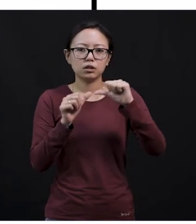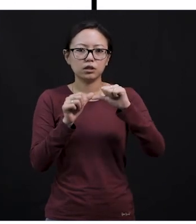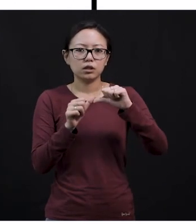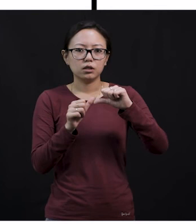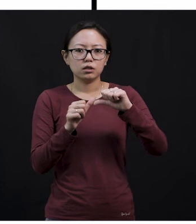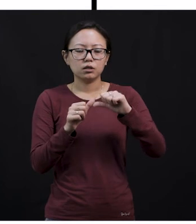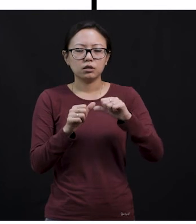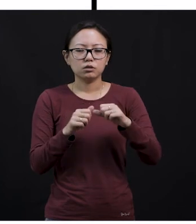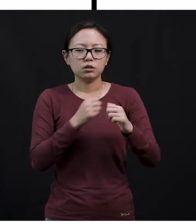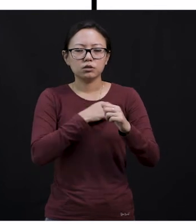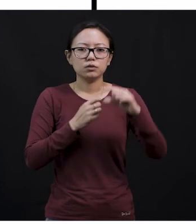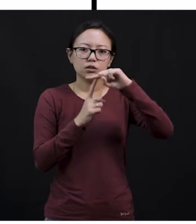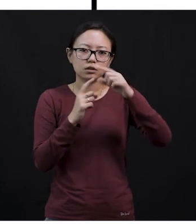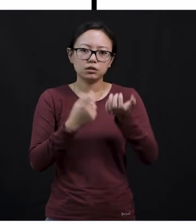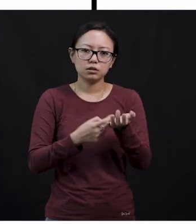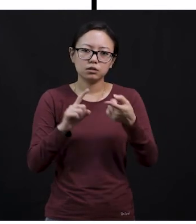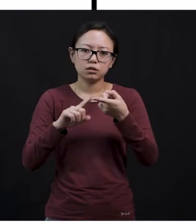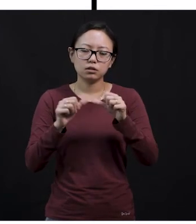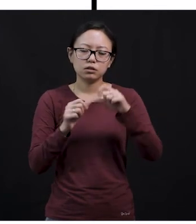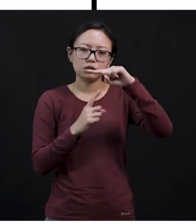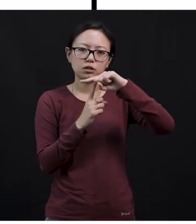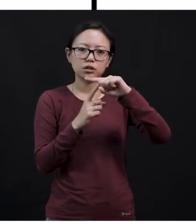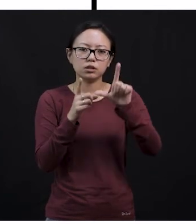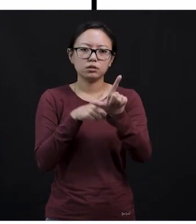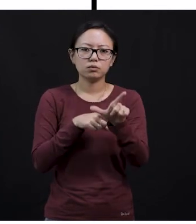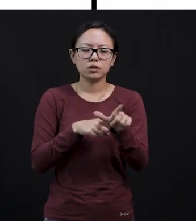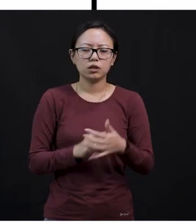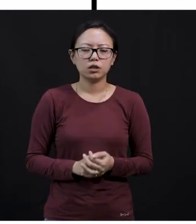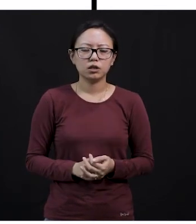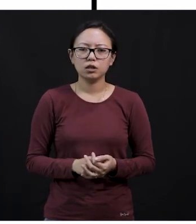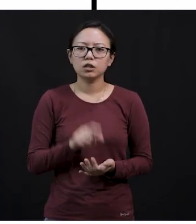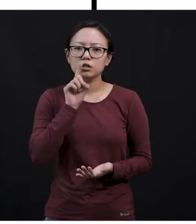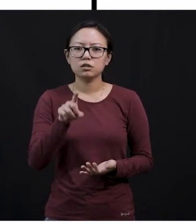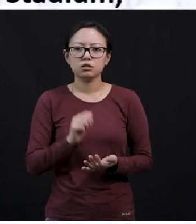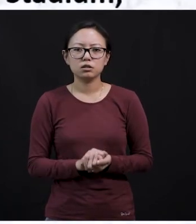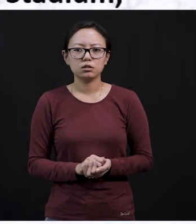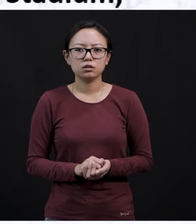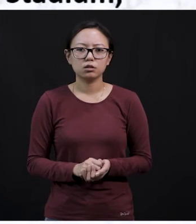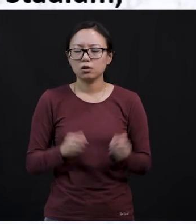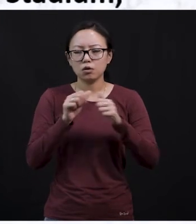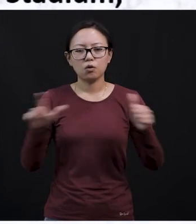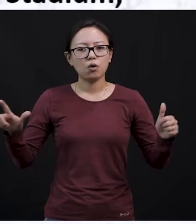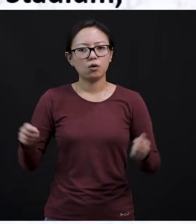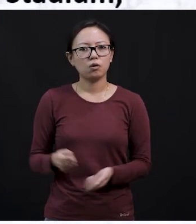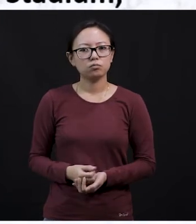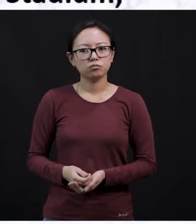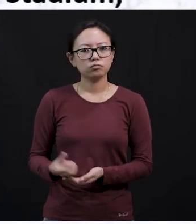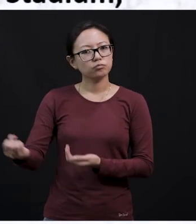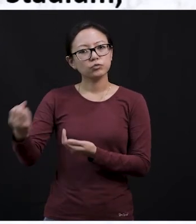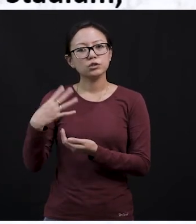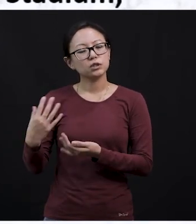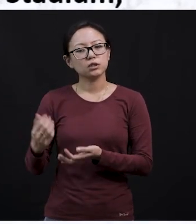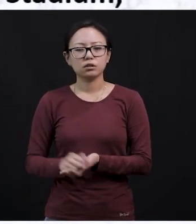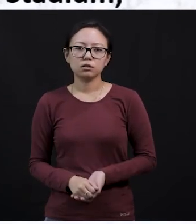by Bengal. So it is a famous treaty of Robert Clive that happened. Then we had the